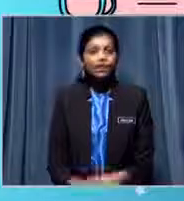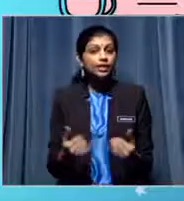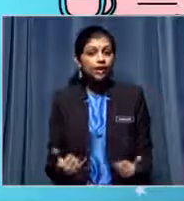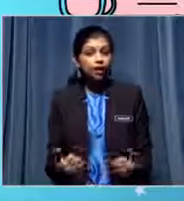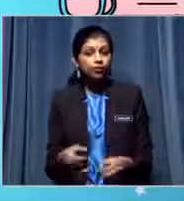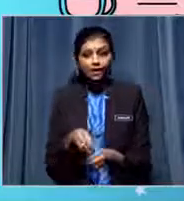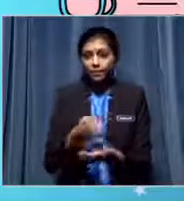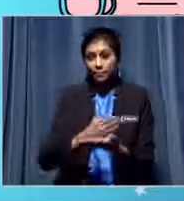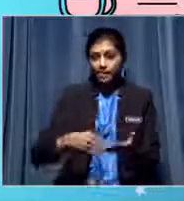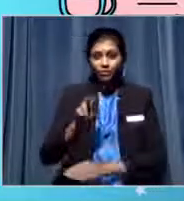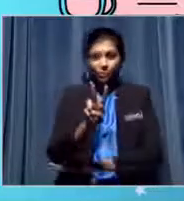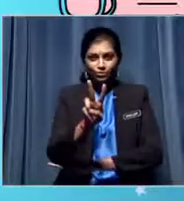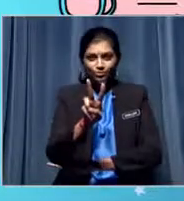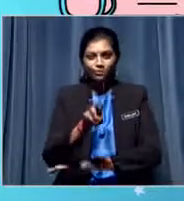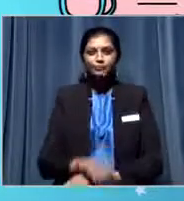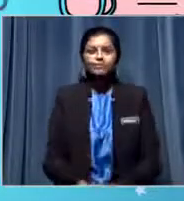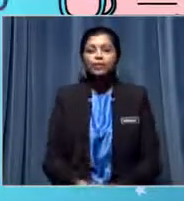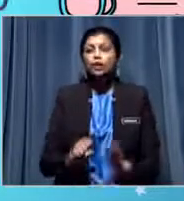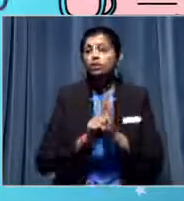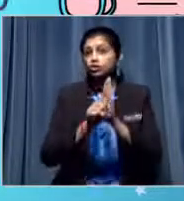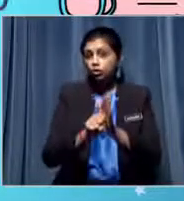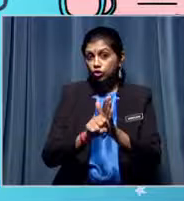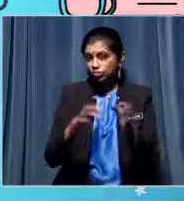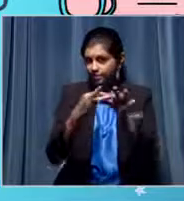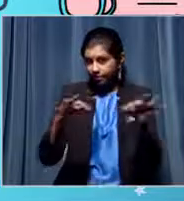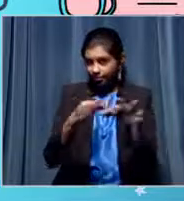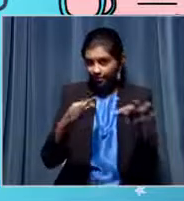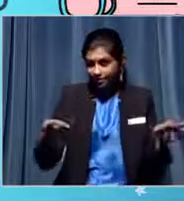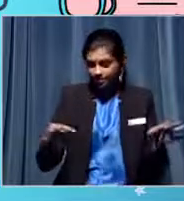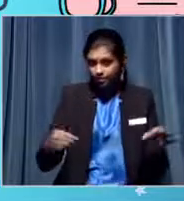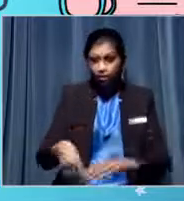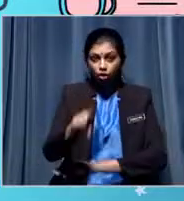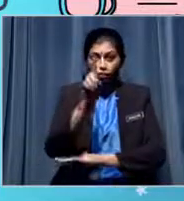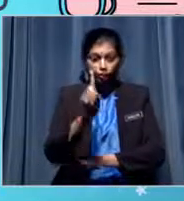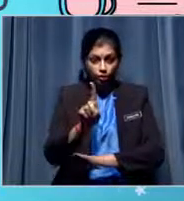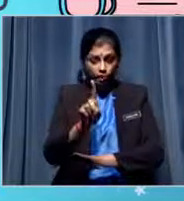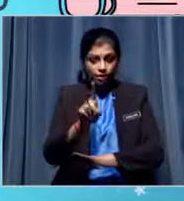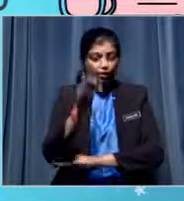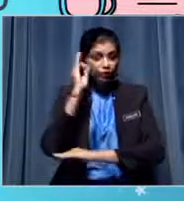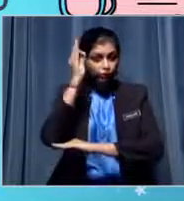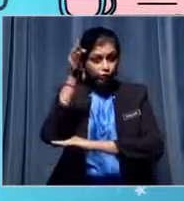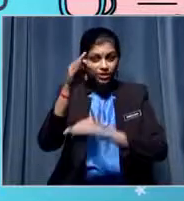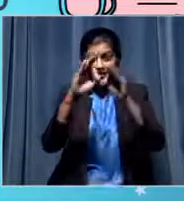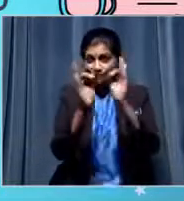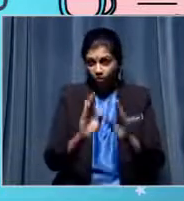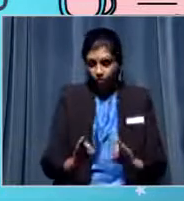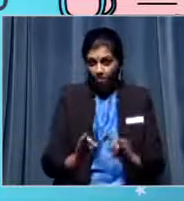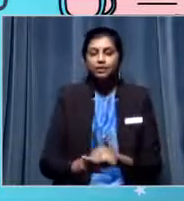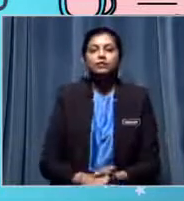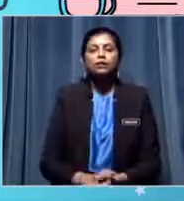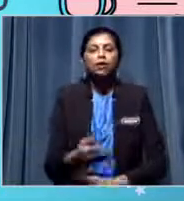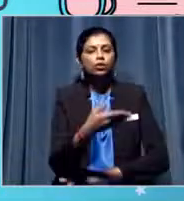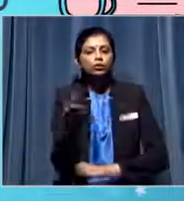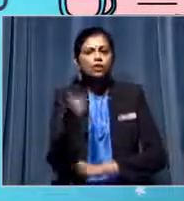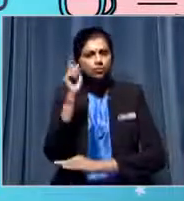Now, in part 2, I'll show you a sentence with one of the future forms. You need